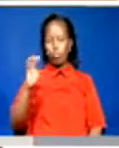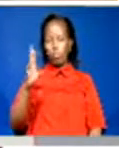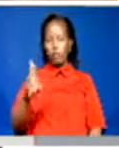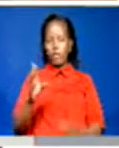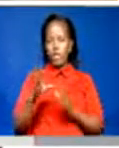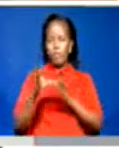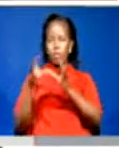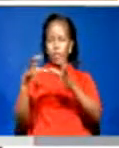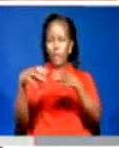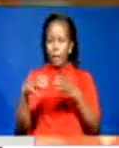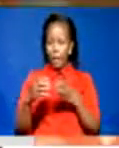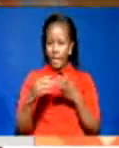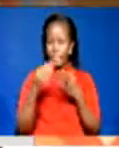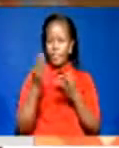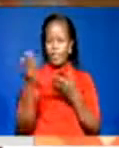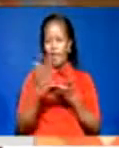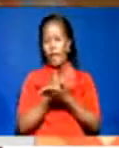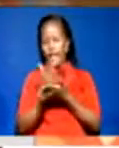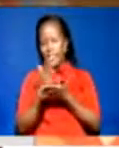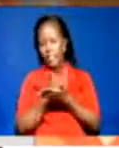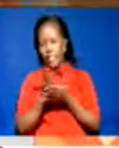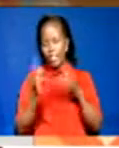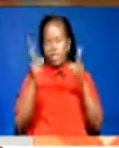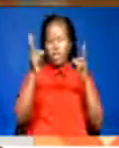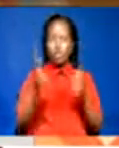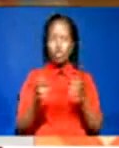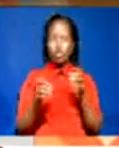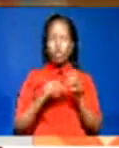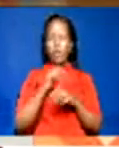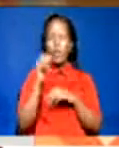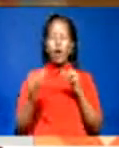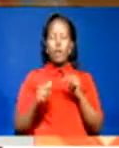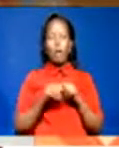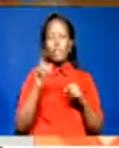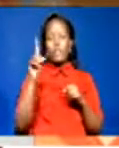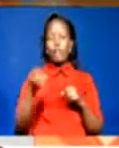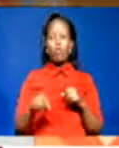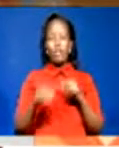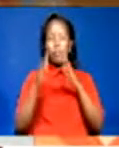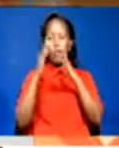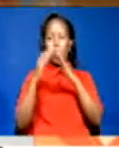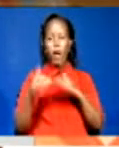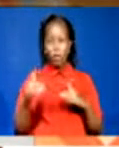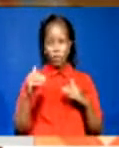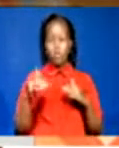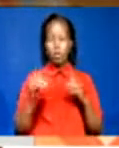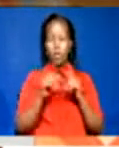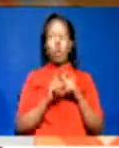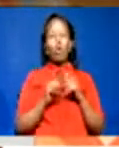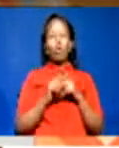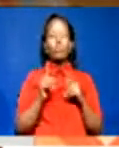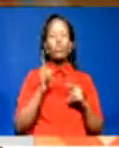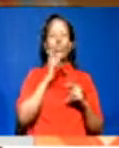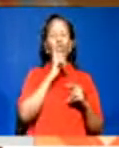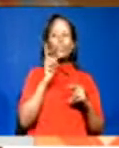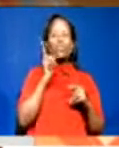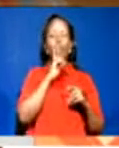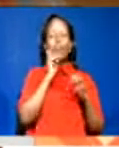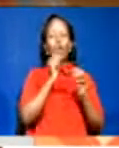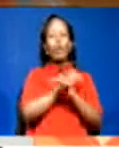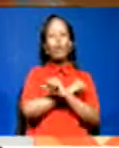into perspective matters accelerating the affordable housing. And still on the same, the head of state tomorrow will be